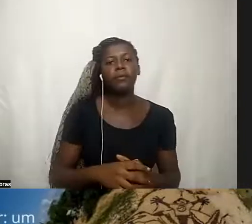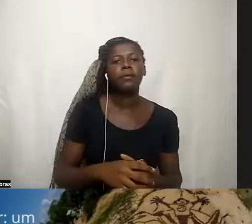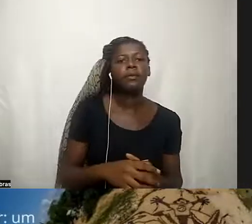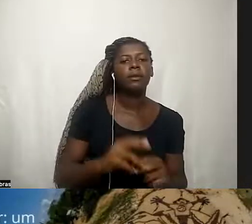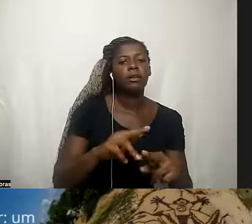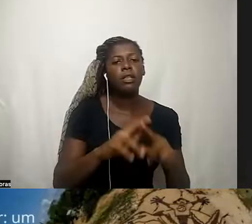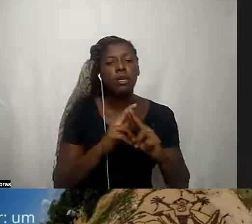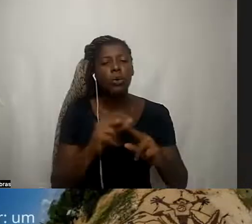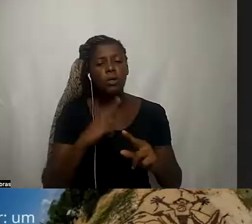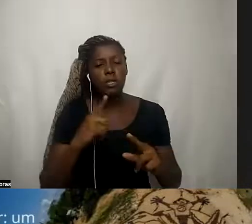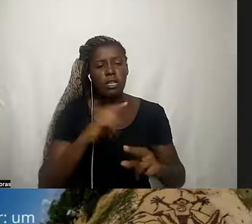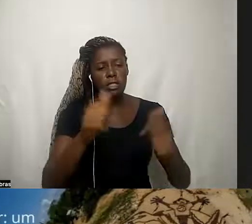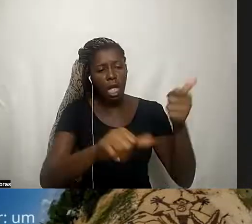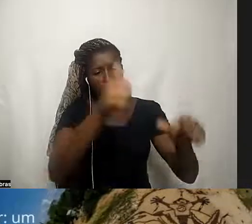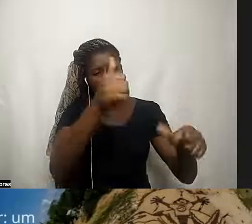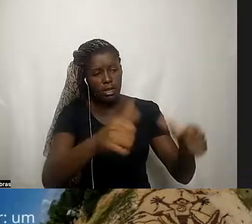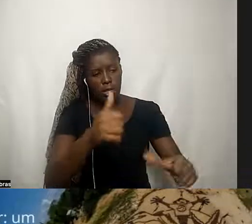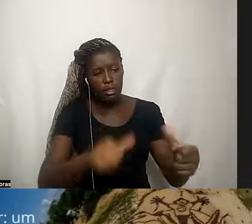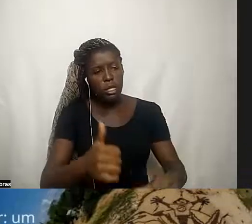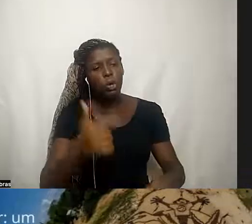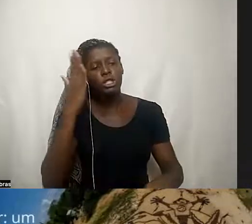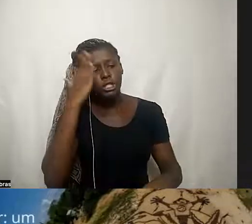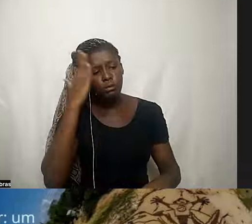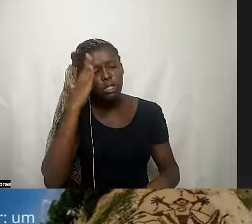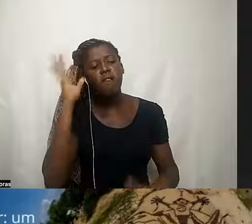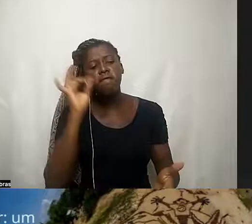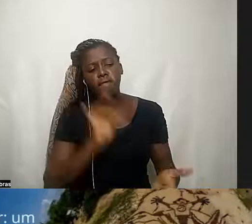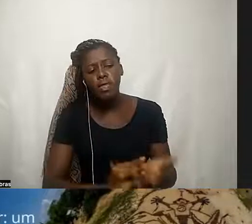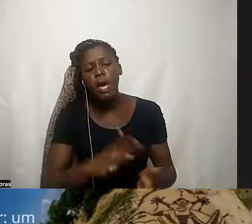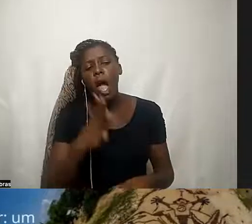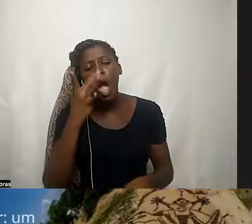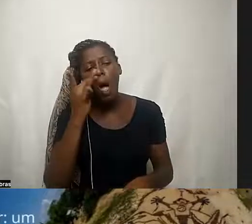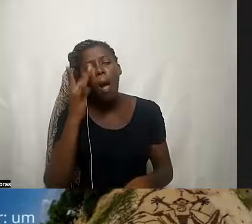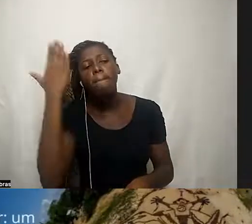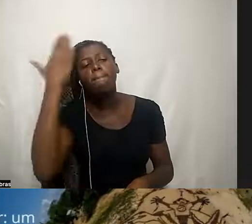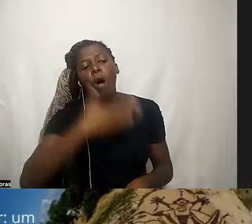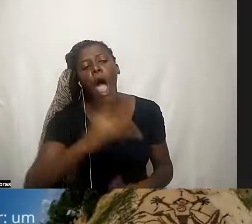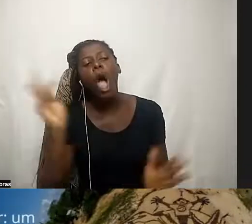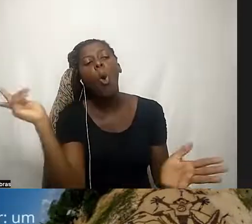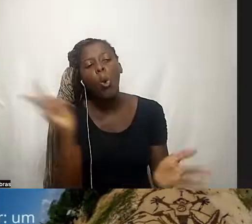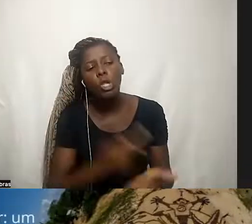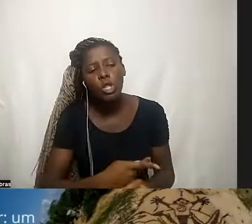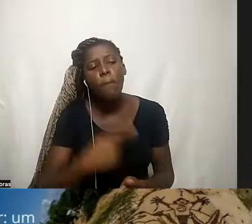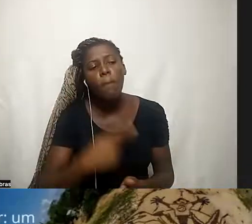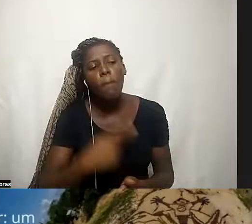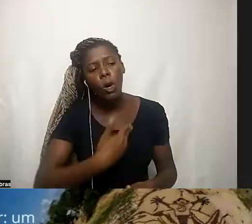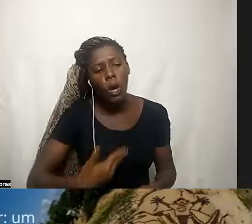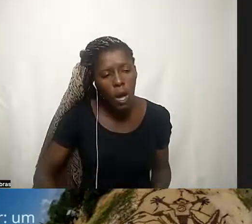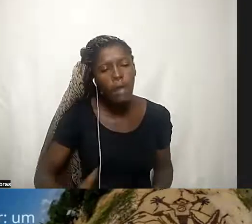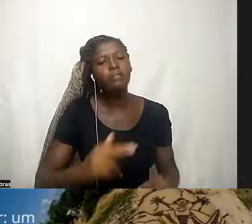So we use those 2 indexes to measure the implementation of public